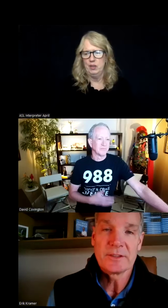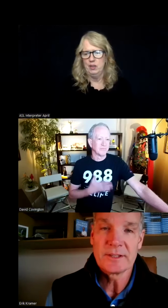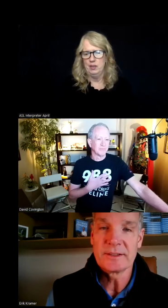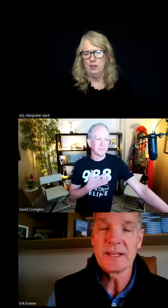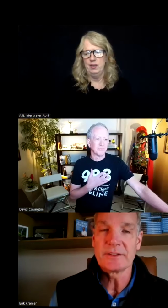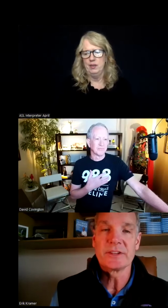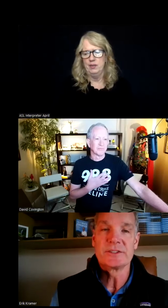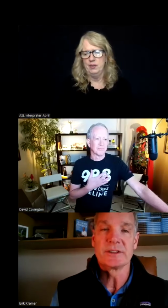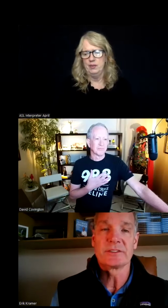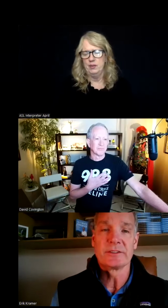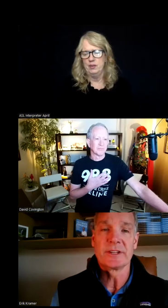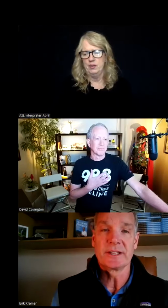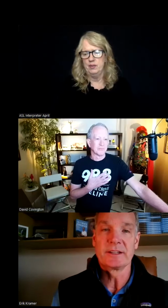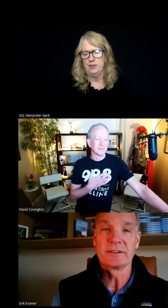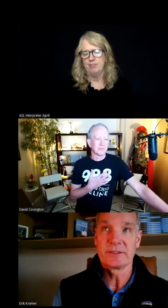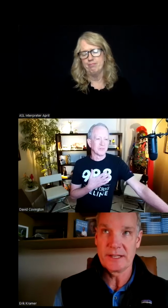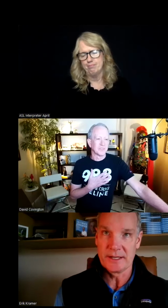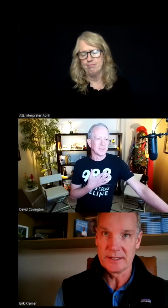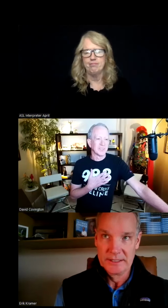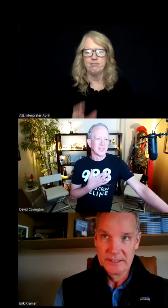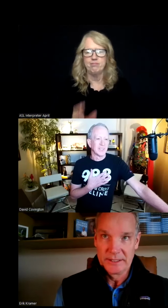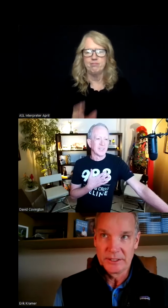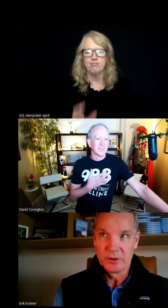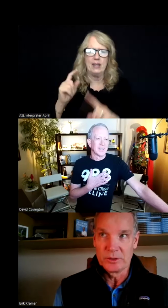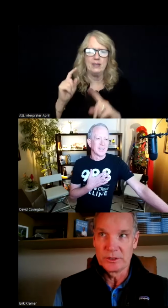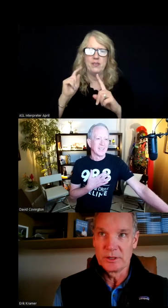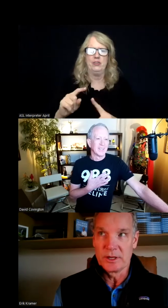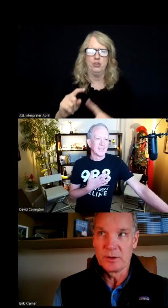that's the gist of it. Is